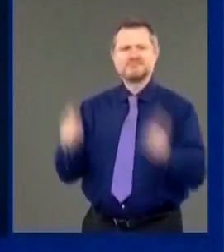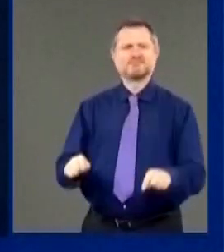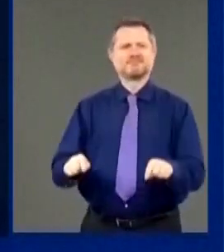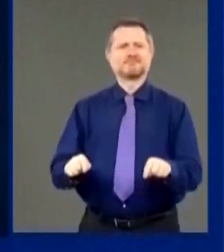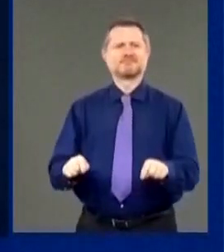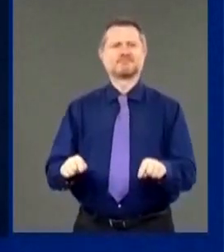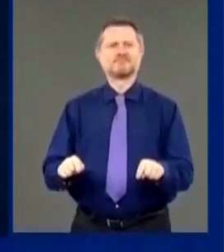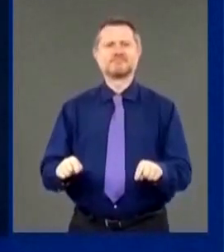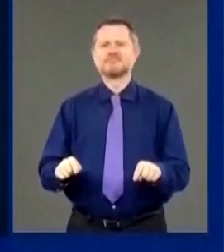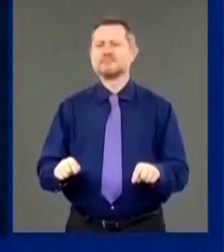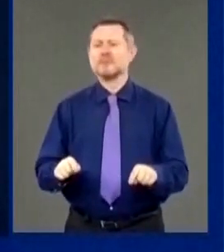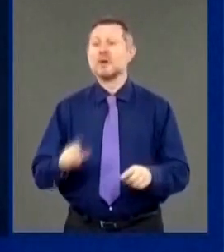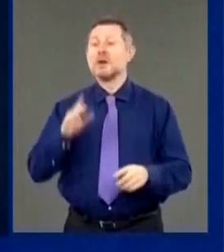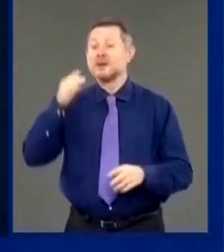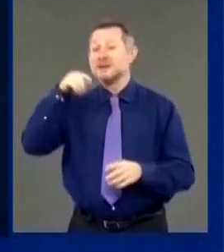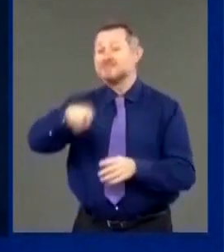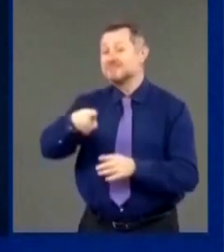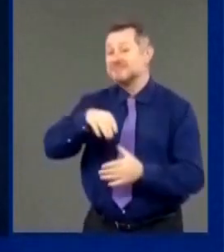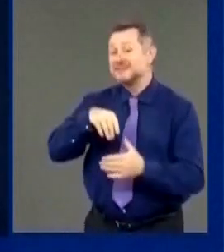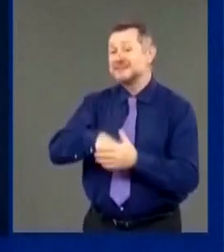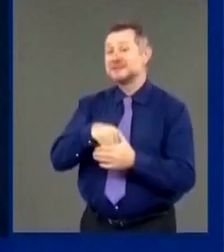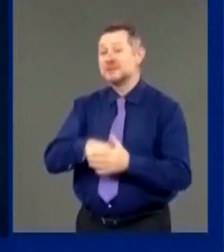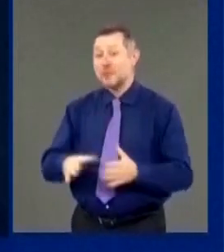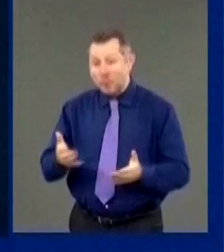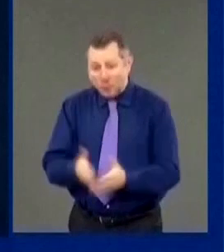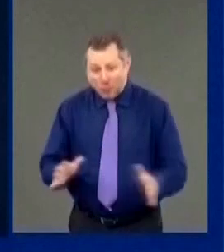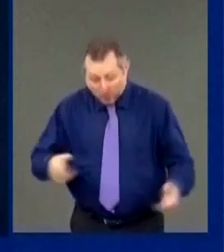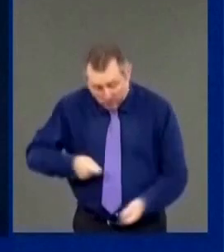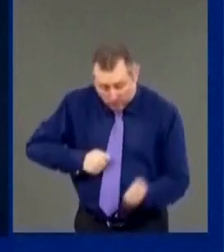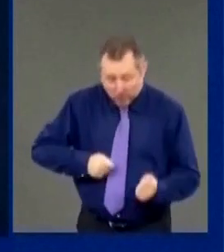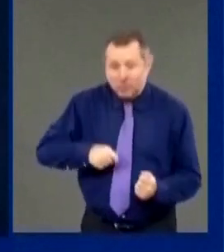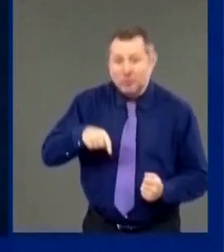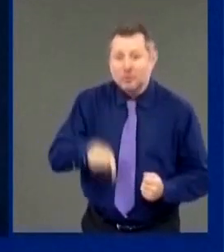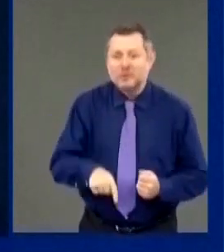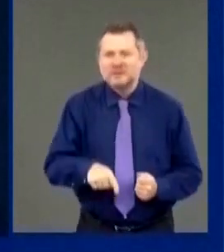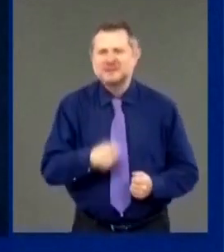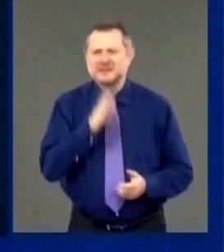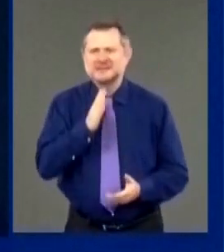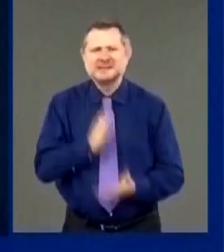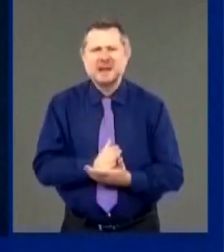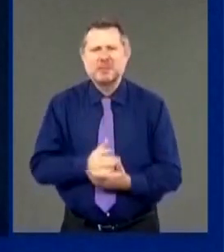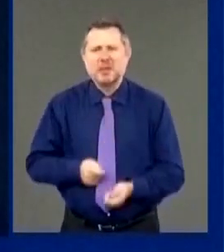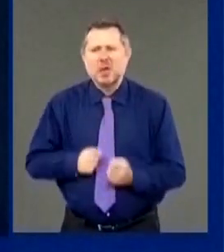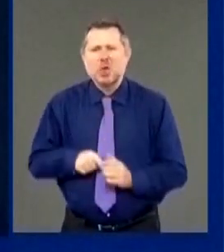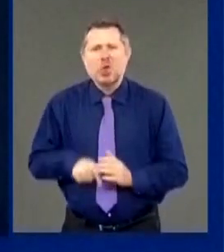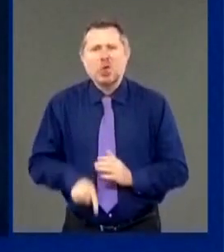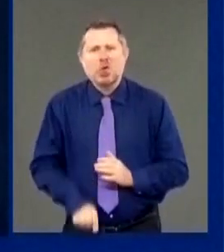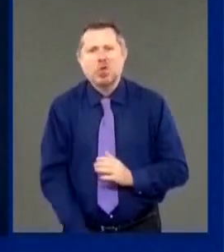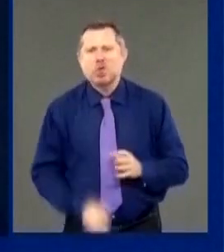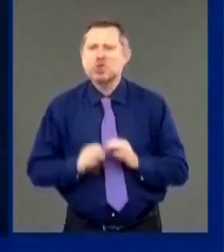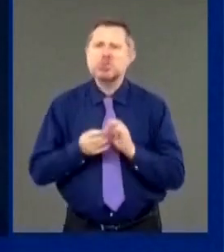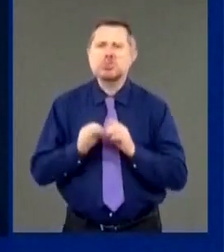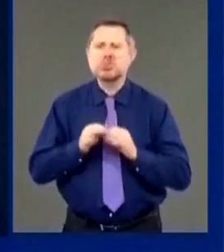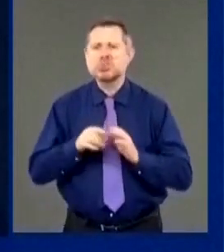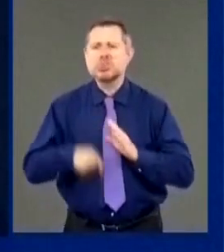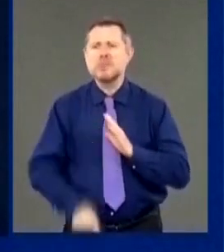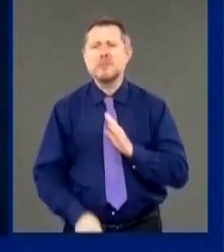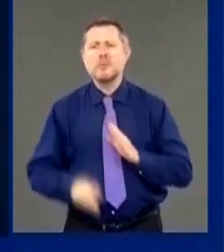When you're in a hole, stop digging. Will Rogers. It's time for the president to actually tell the